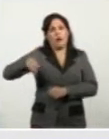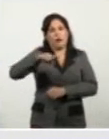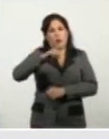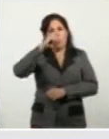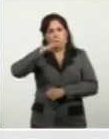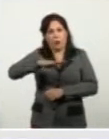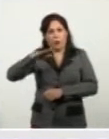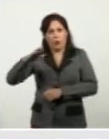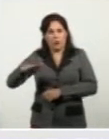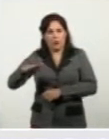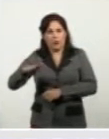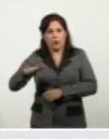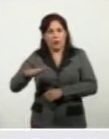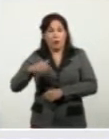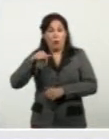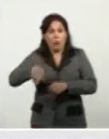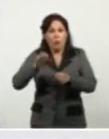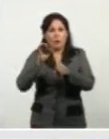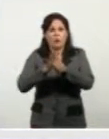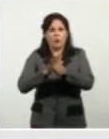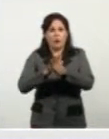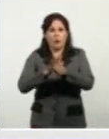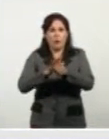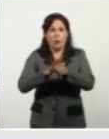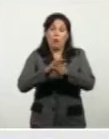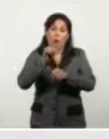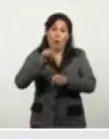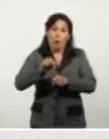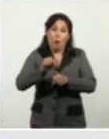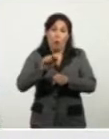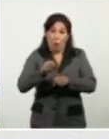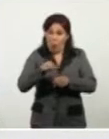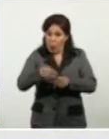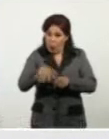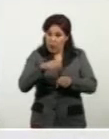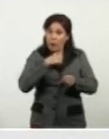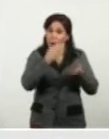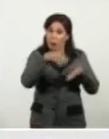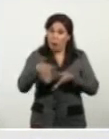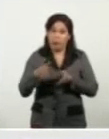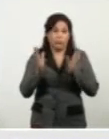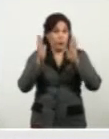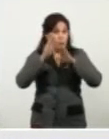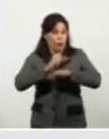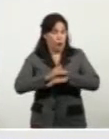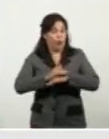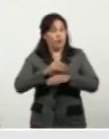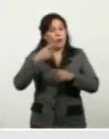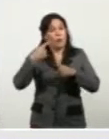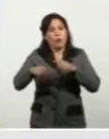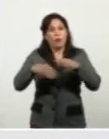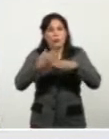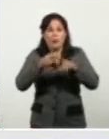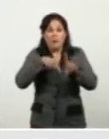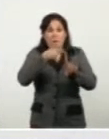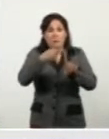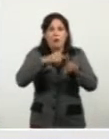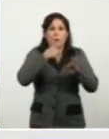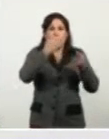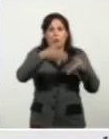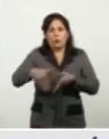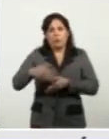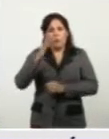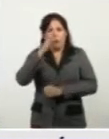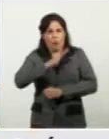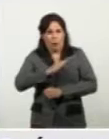good news that we have no fatalities to report, one more day, and thus we are keeping